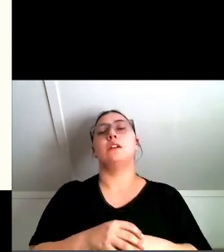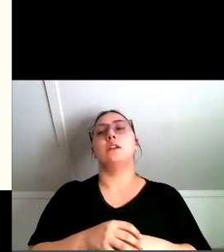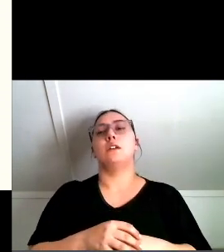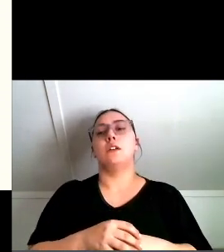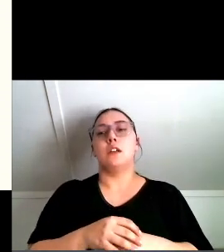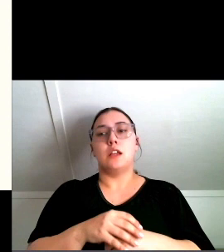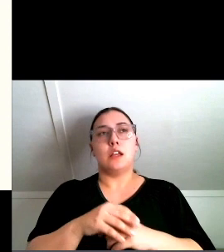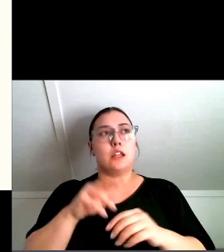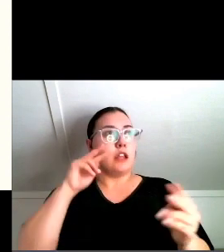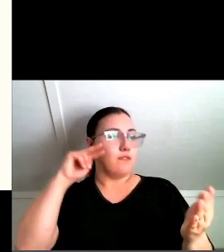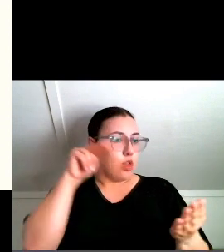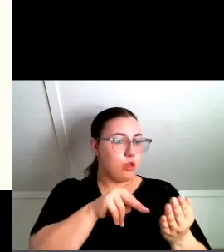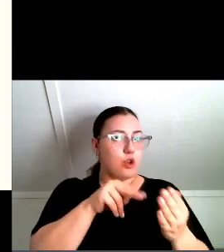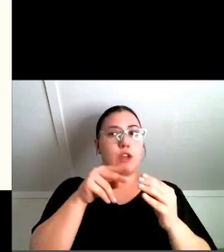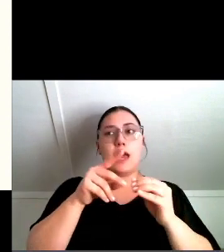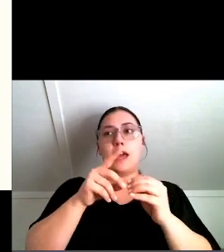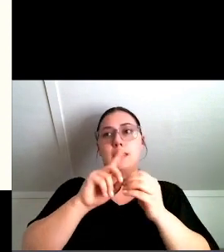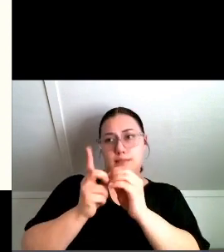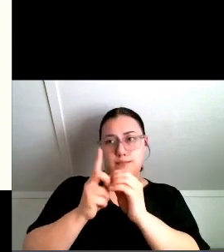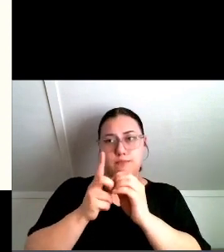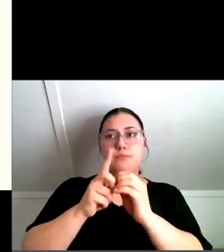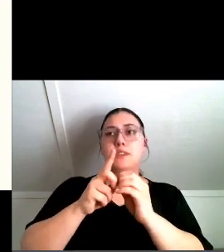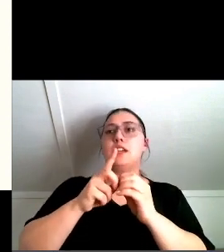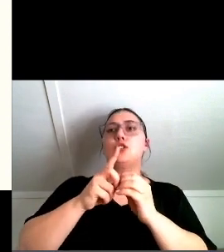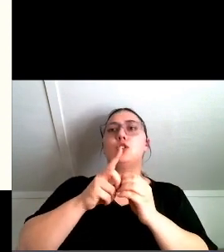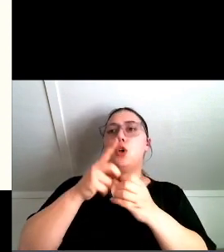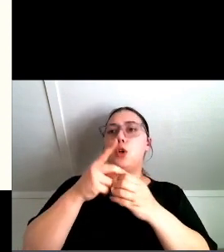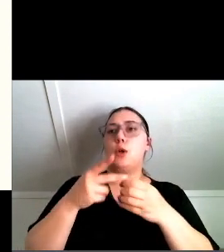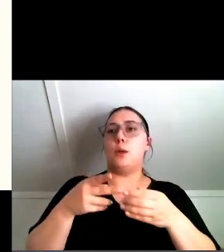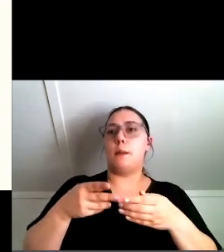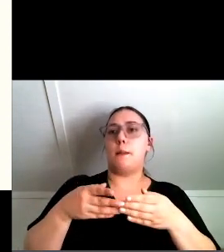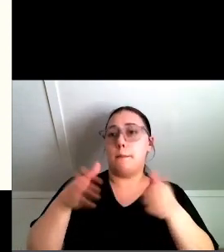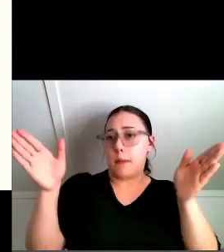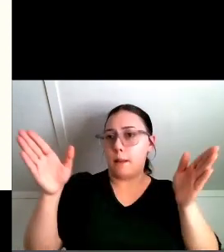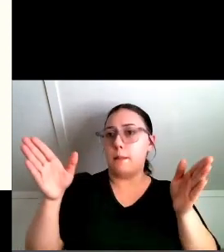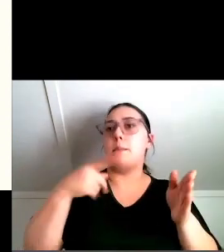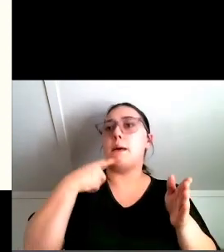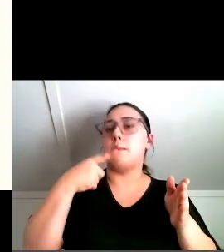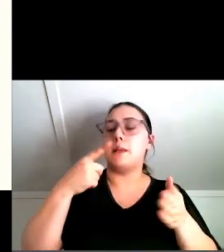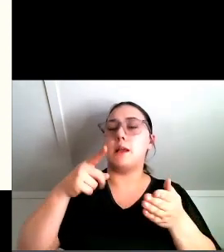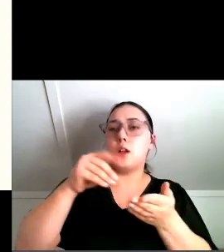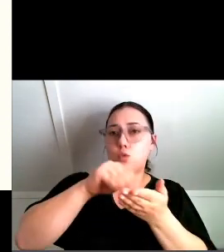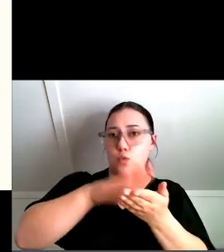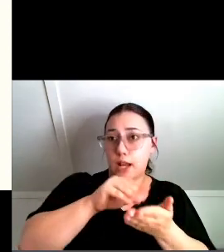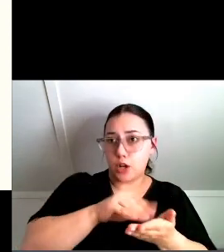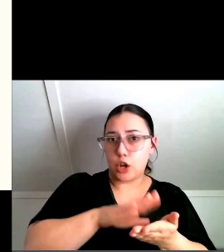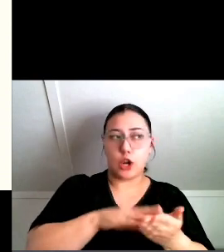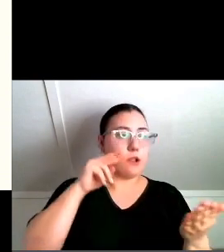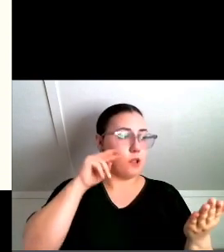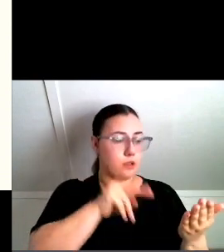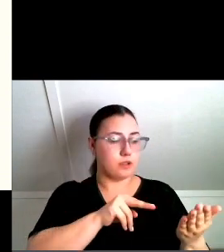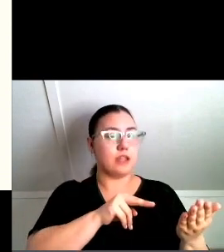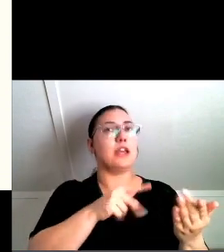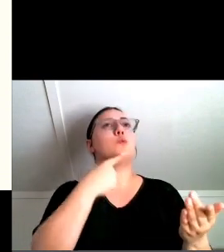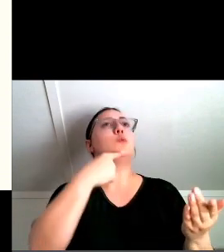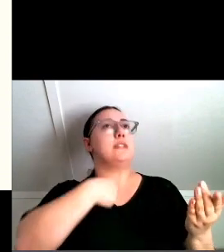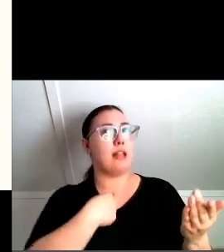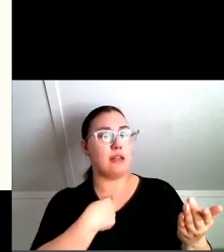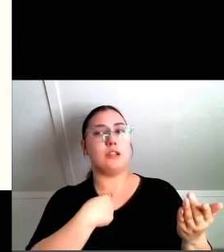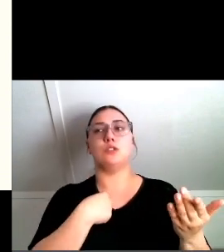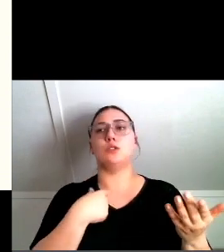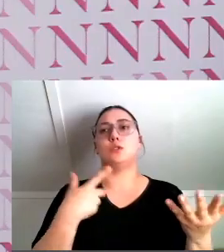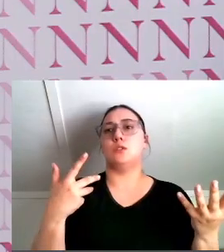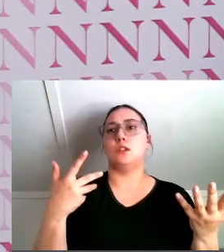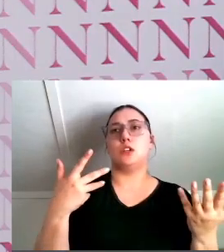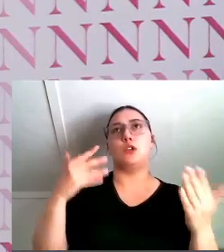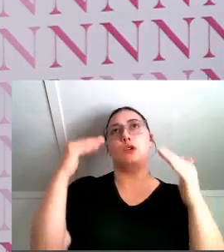digital public record, you can see a kind of systematic attempt to tell us who the people are, where they are, what they're